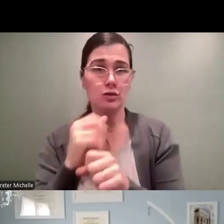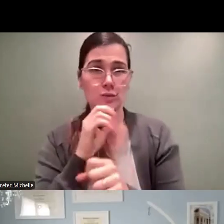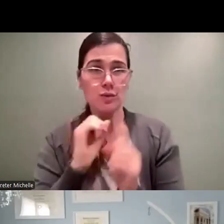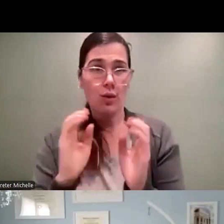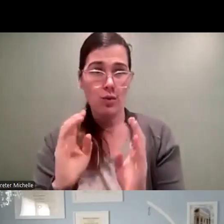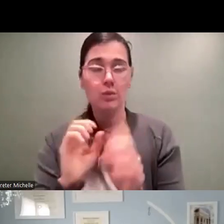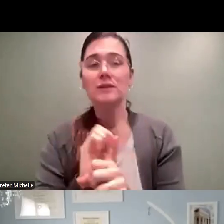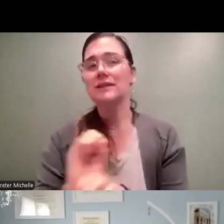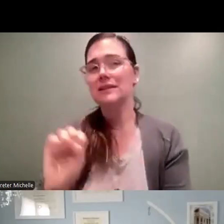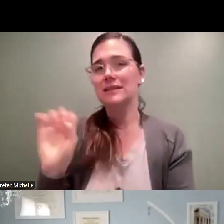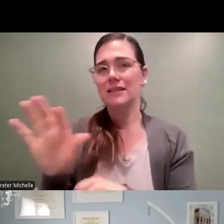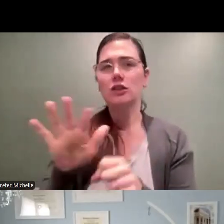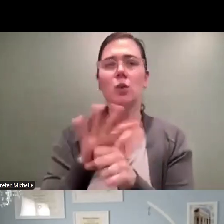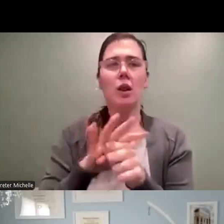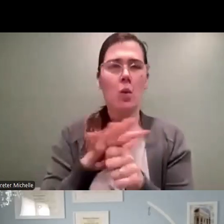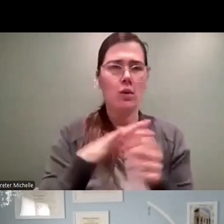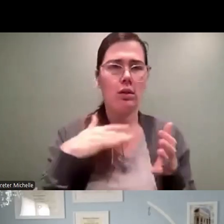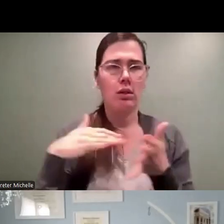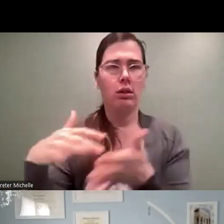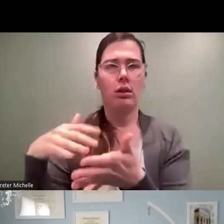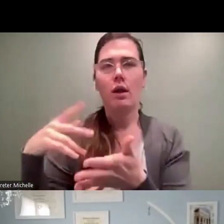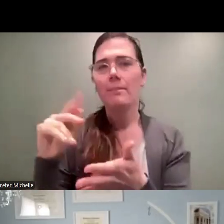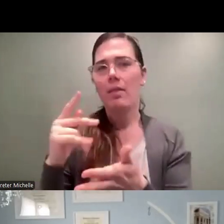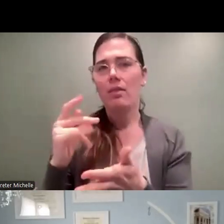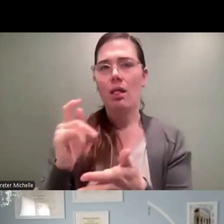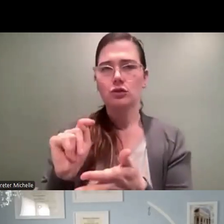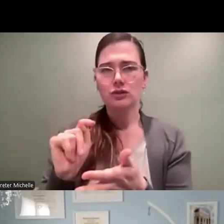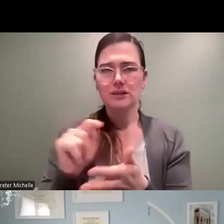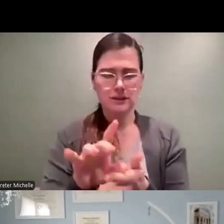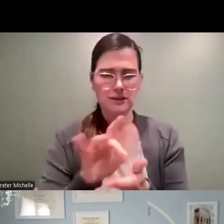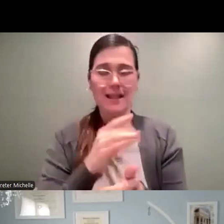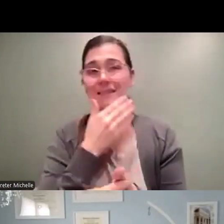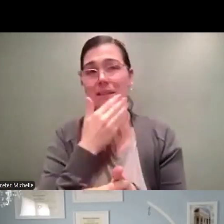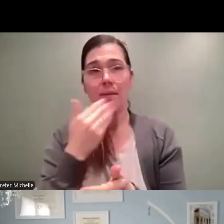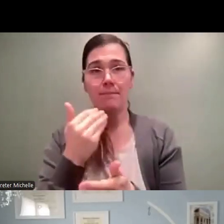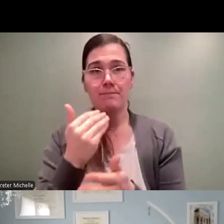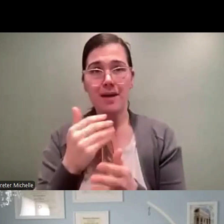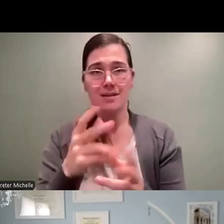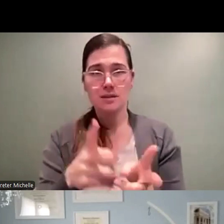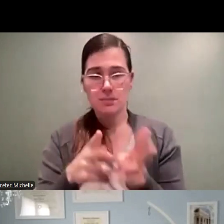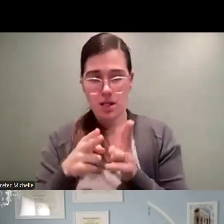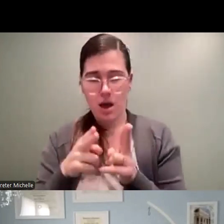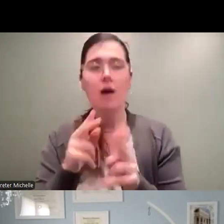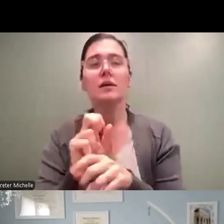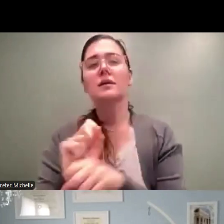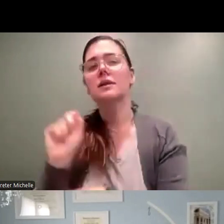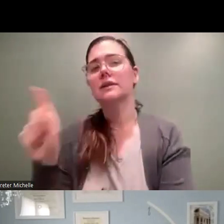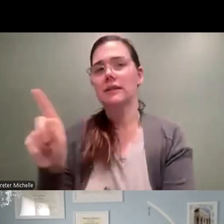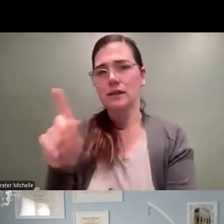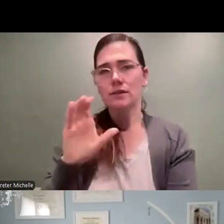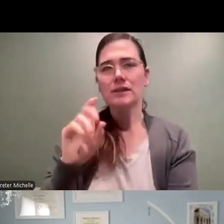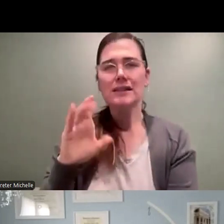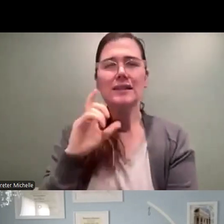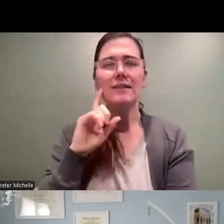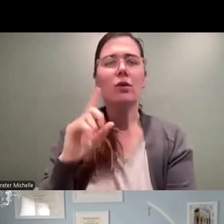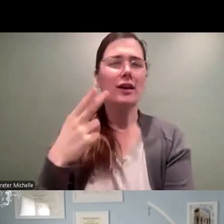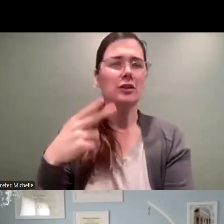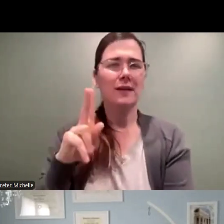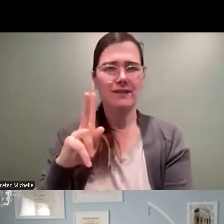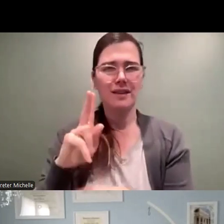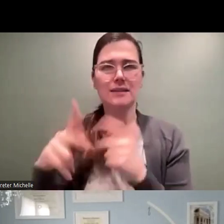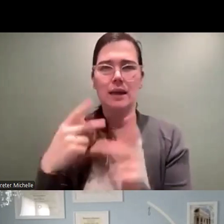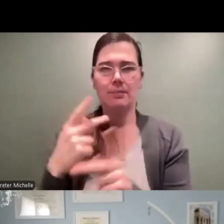to a local pathologist who then selects the best block and then is sent to CDC for HPV typing. So not